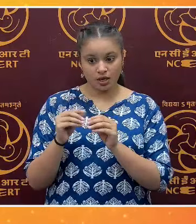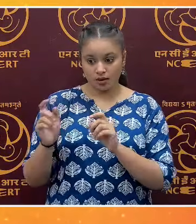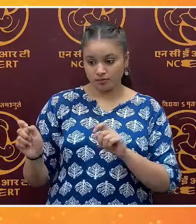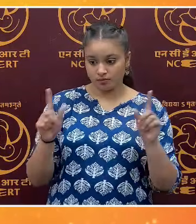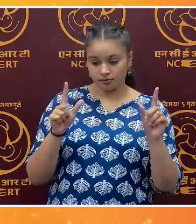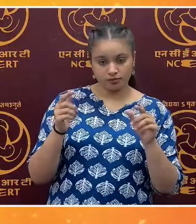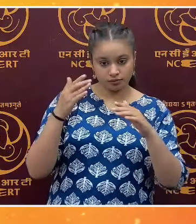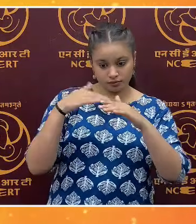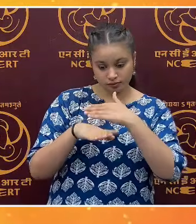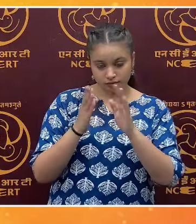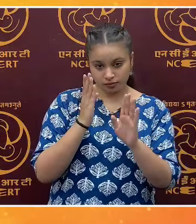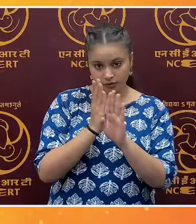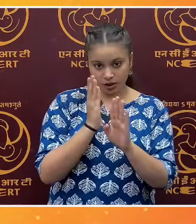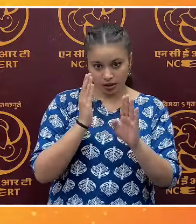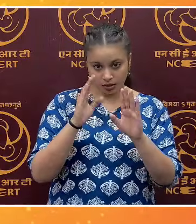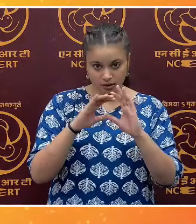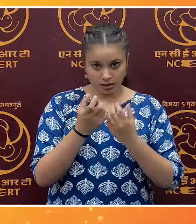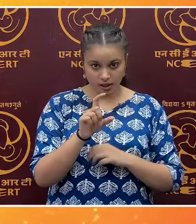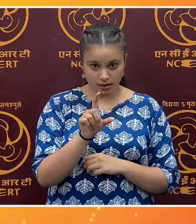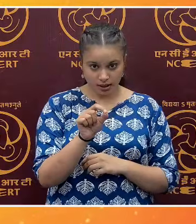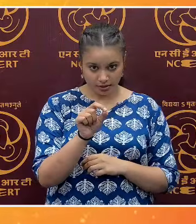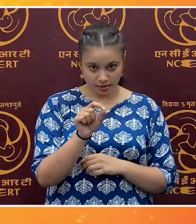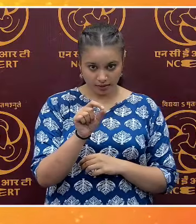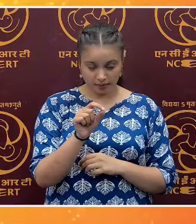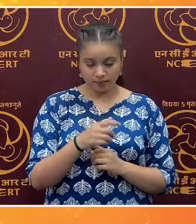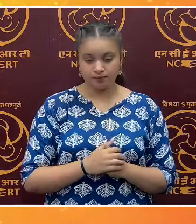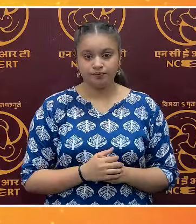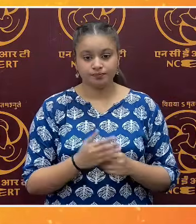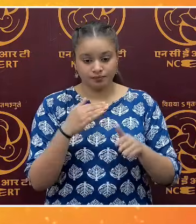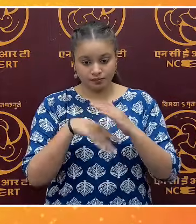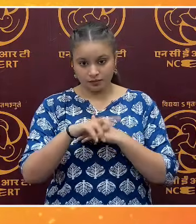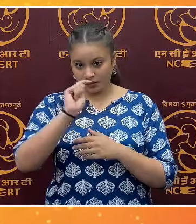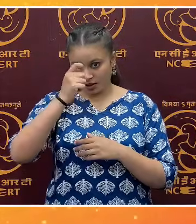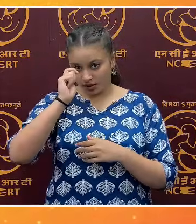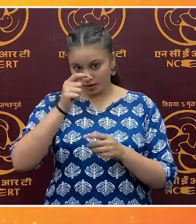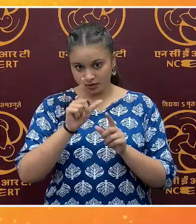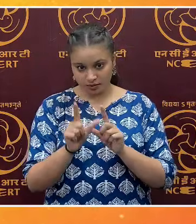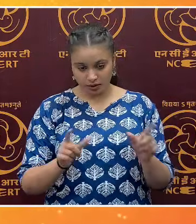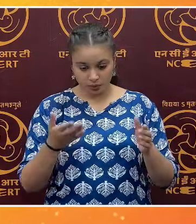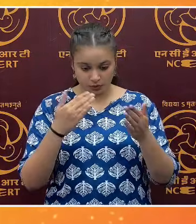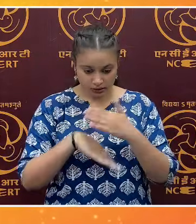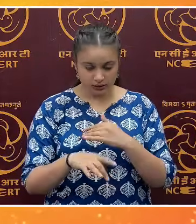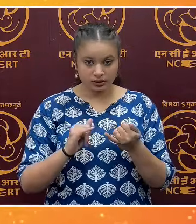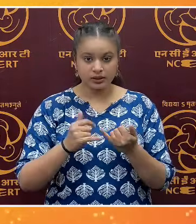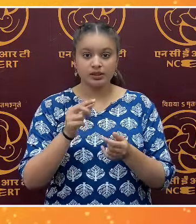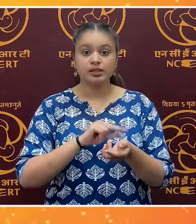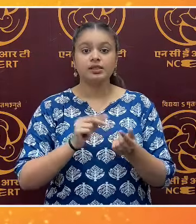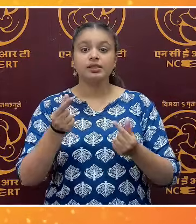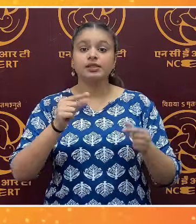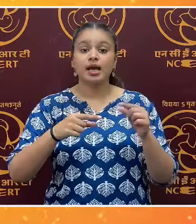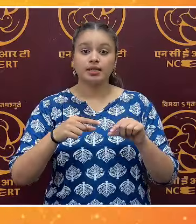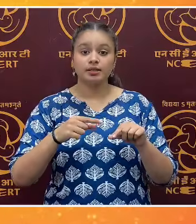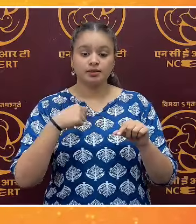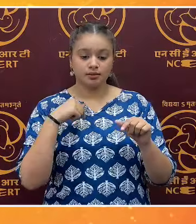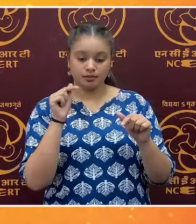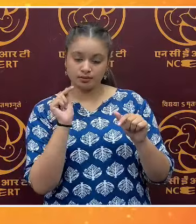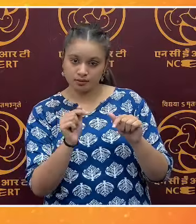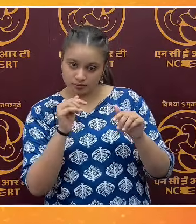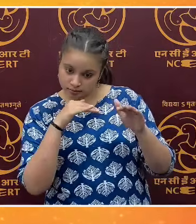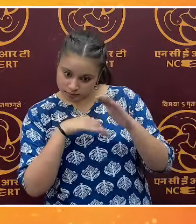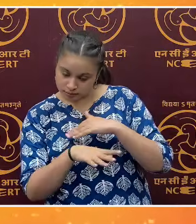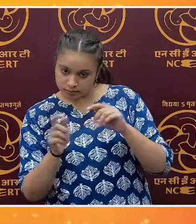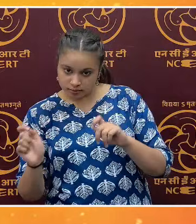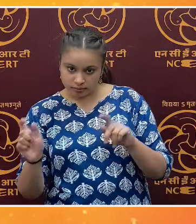here directly you can go to the class 10th, grade 10th, and English medium, science is there. And once you click it, you will get